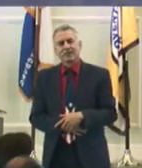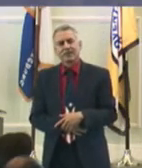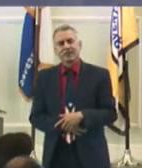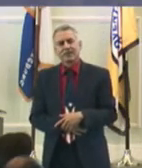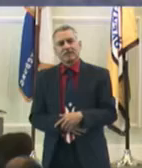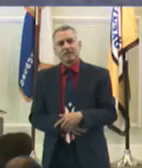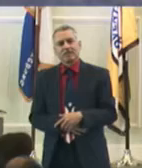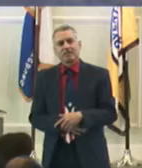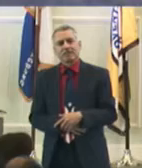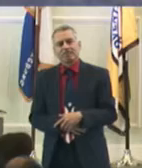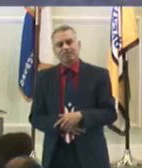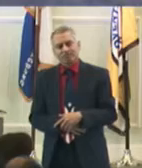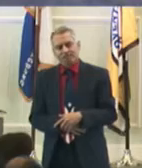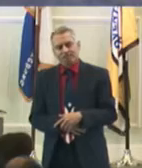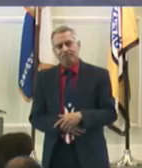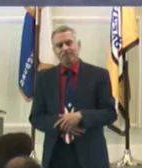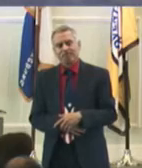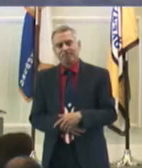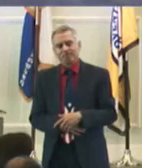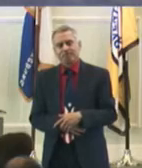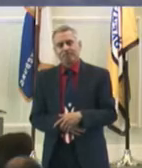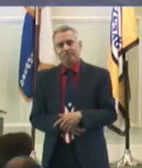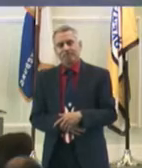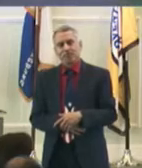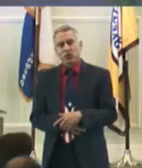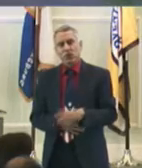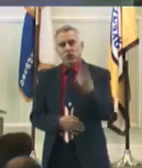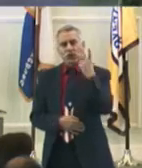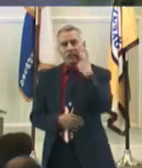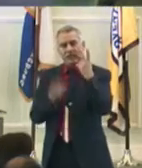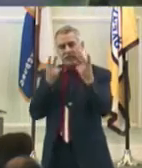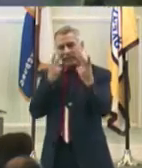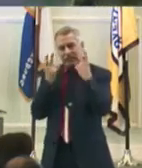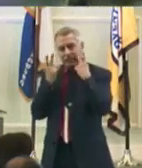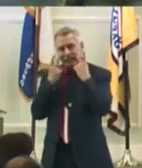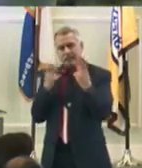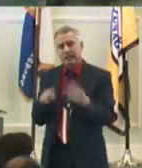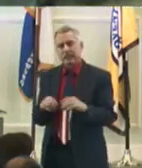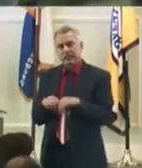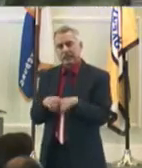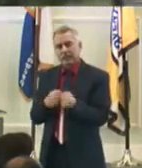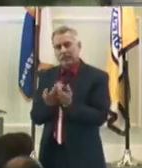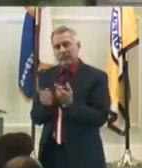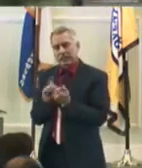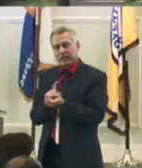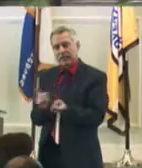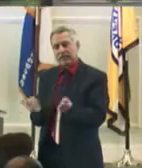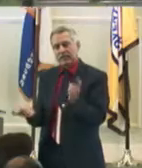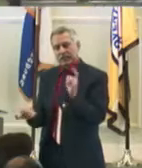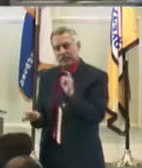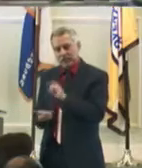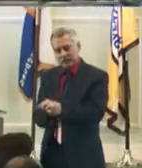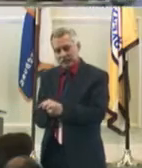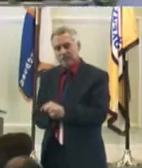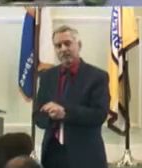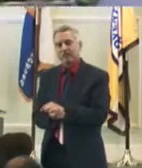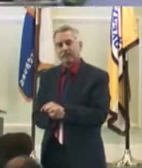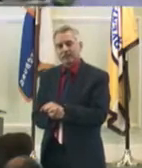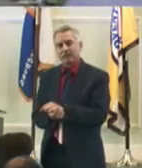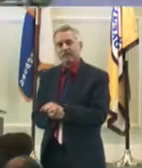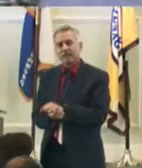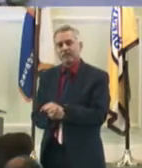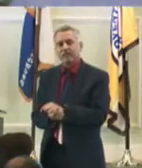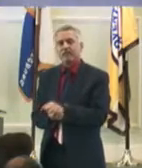I think that happened, right? We see, it's interesting to see how the change with the disciples' ministry occurred after Acts, the